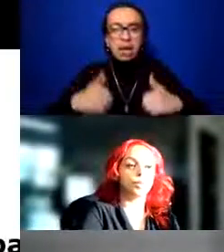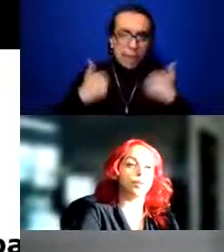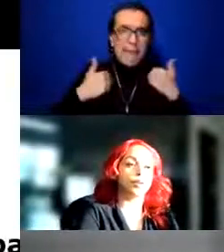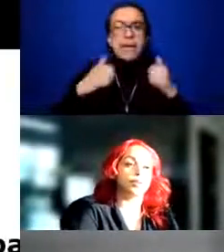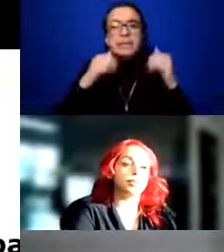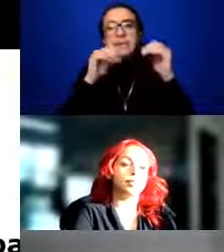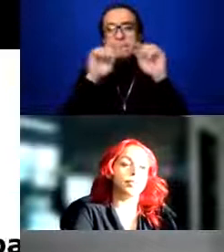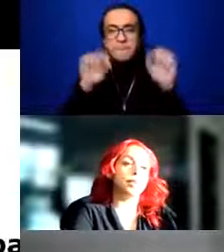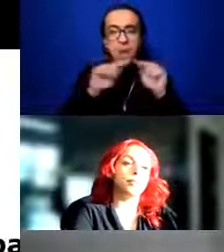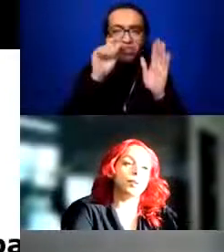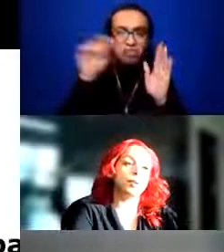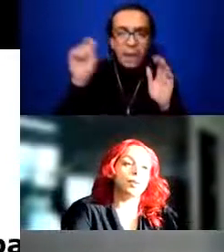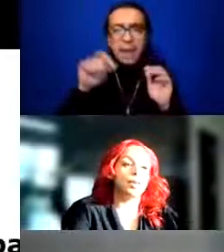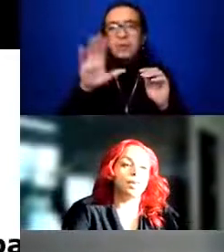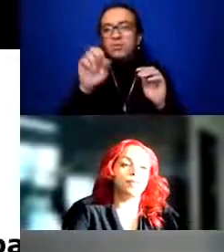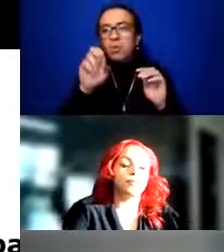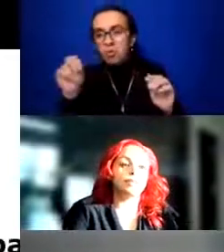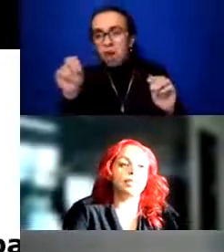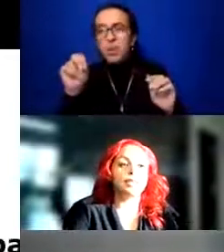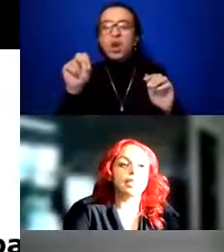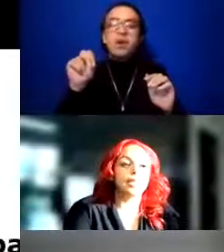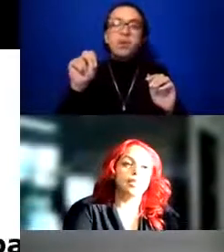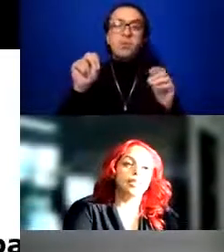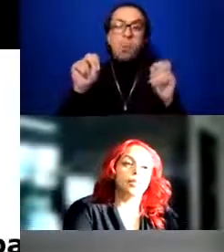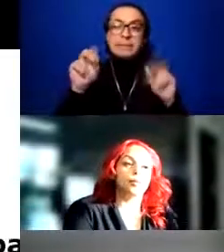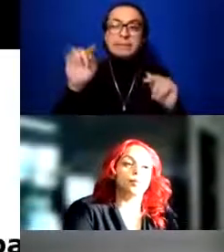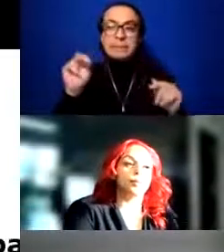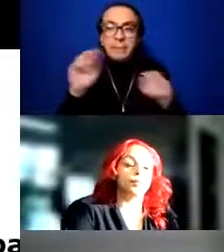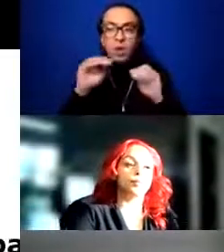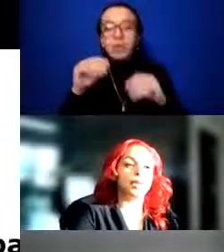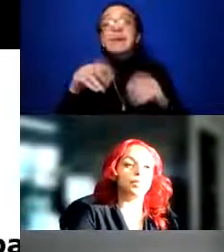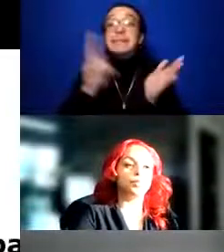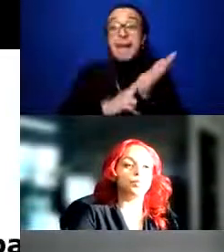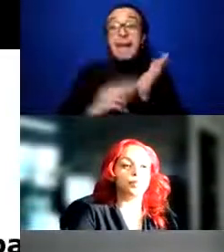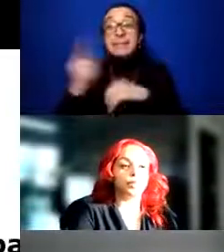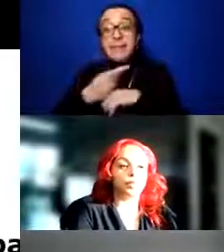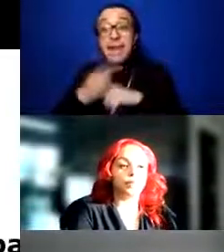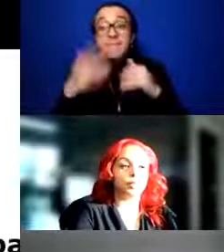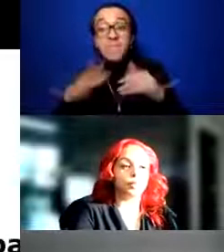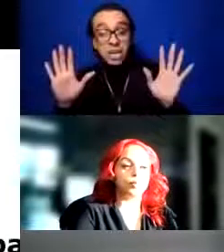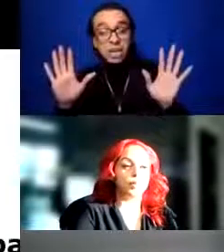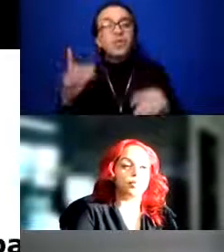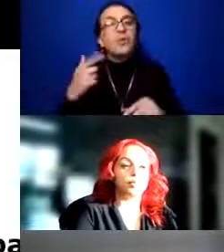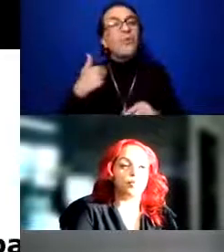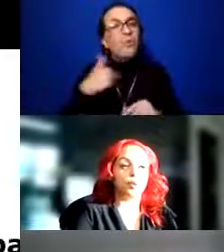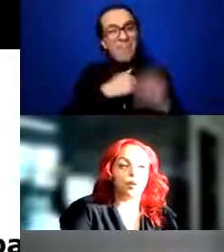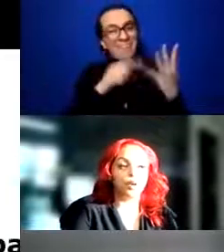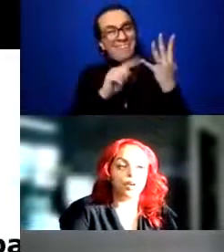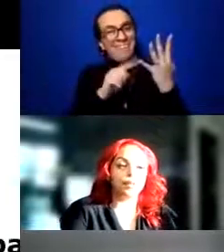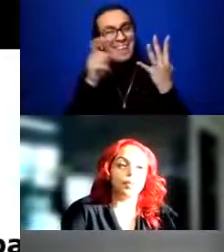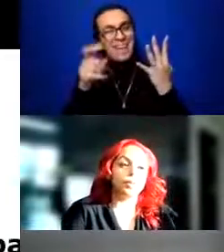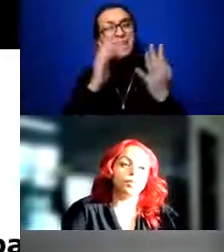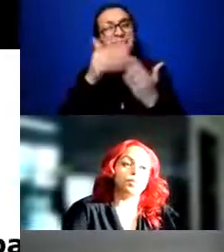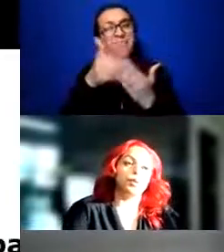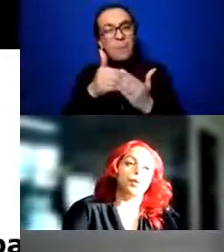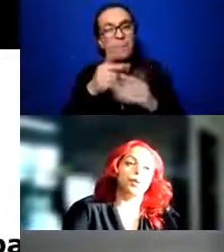social security or TIN number, and you've signed and dated, we provided you with an envelope that's from Harder